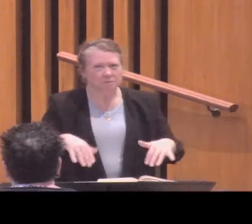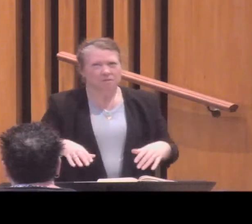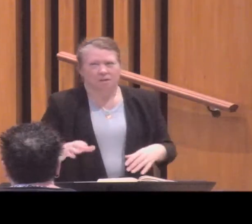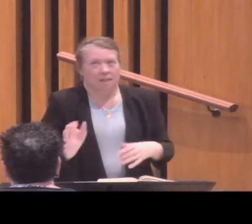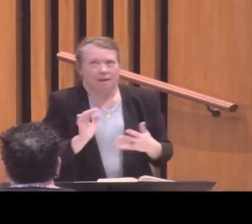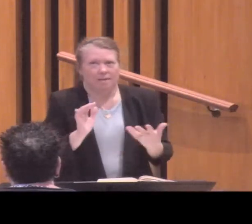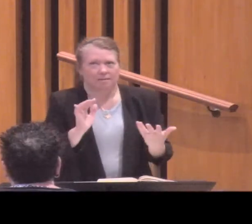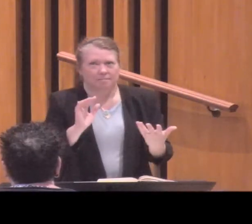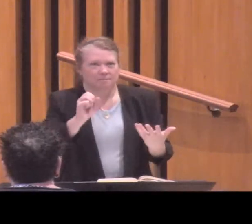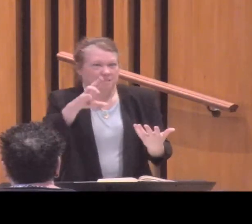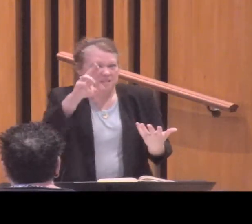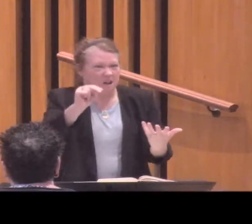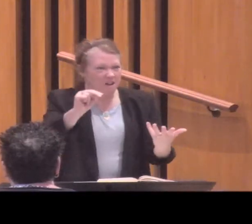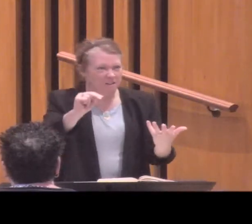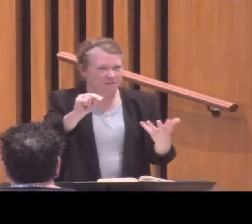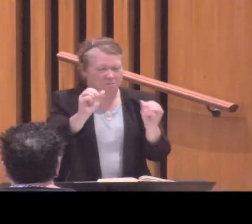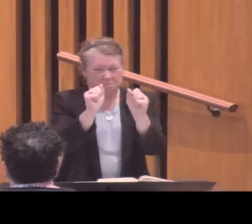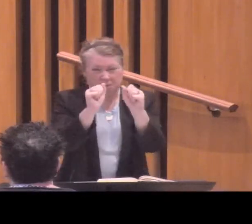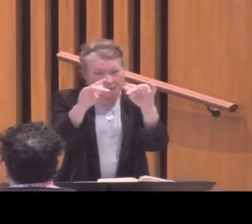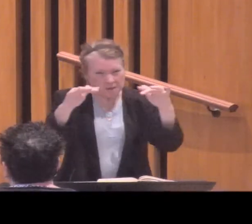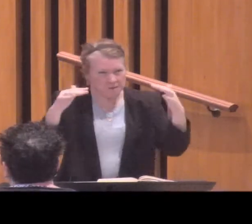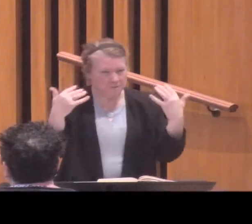on earth could bleach them.